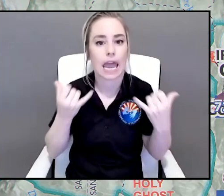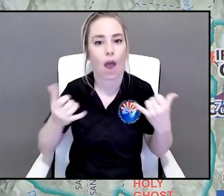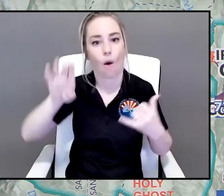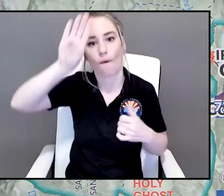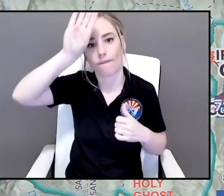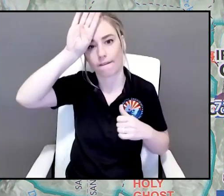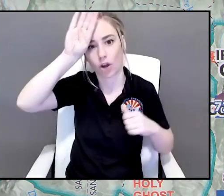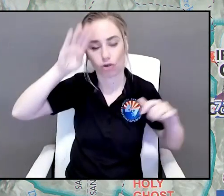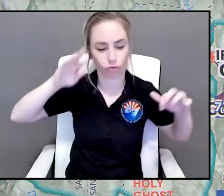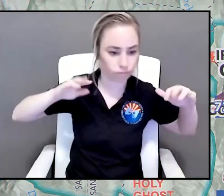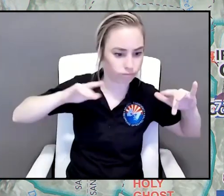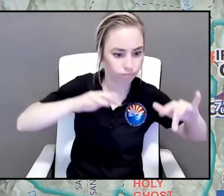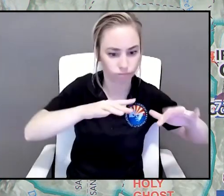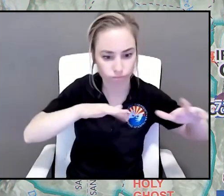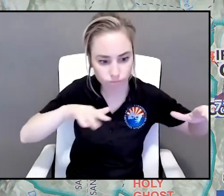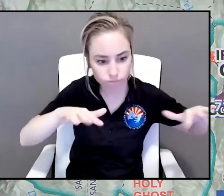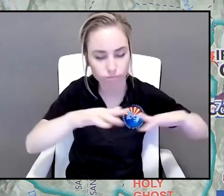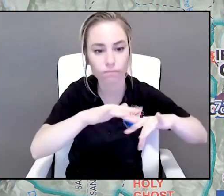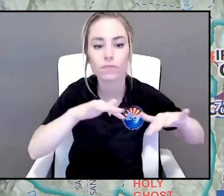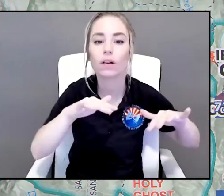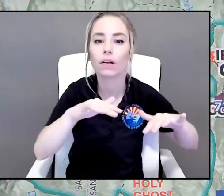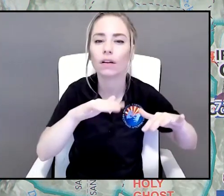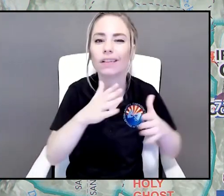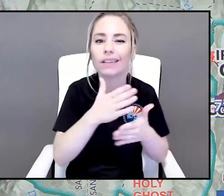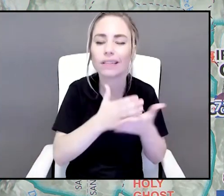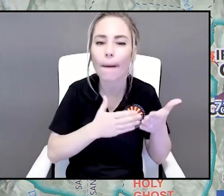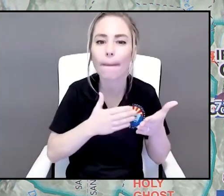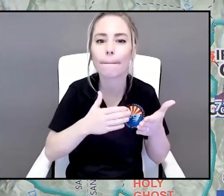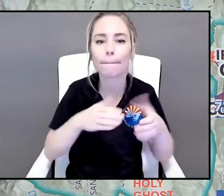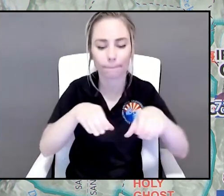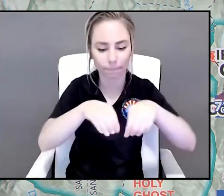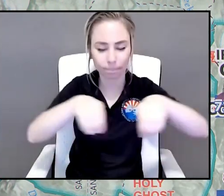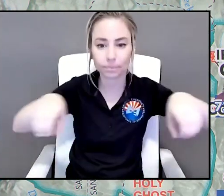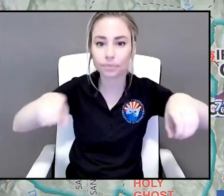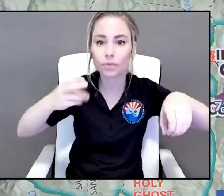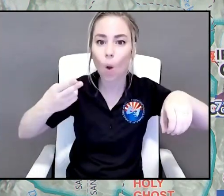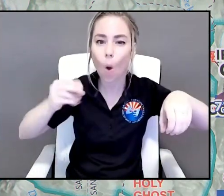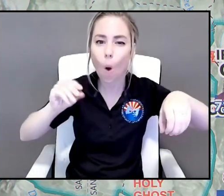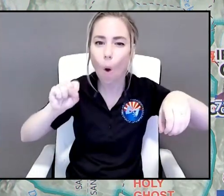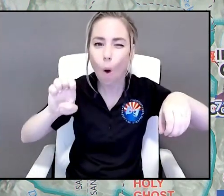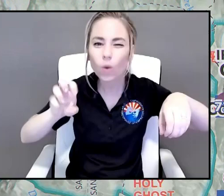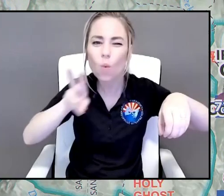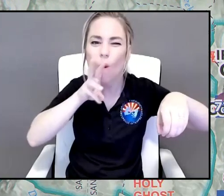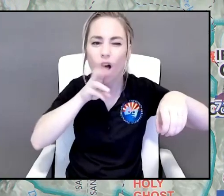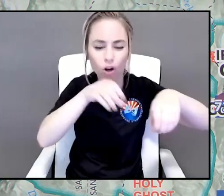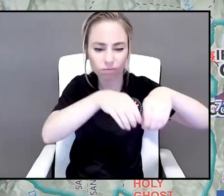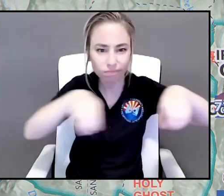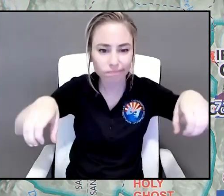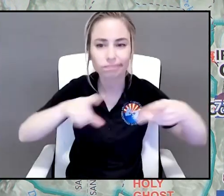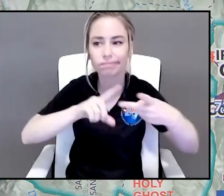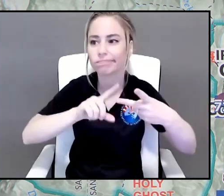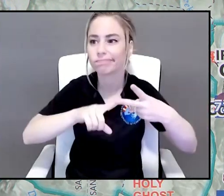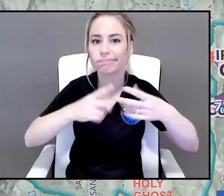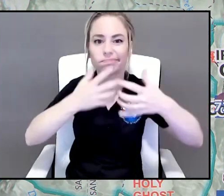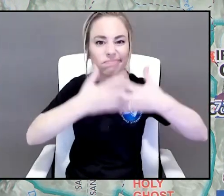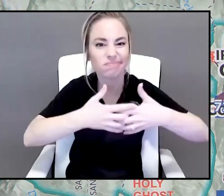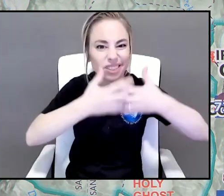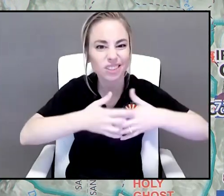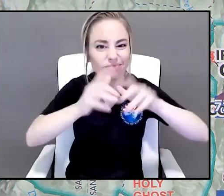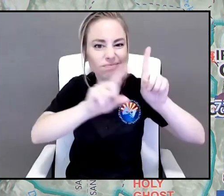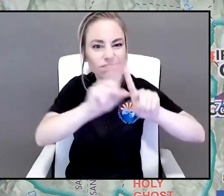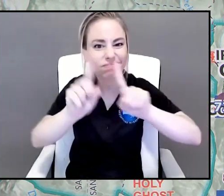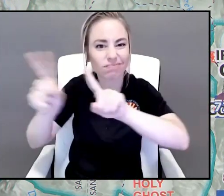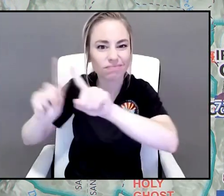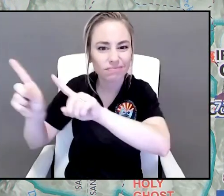out some of the hose and pumps and that kind of stuff that was left in there. They were hauling that